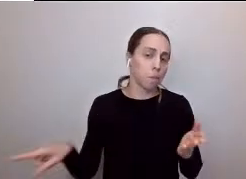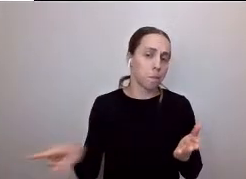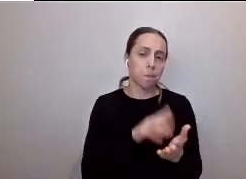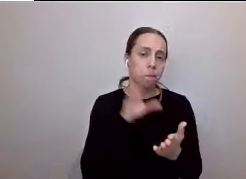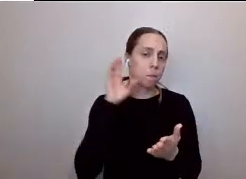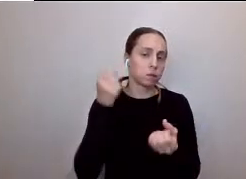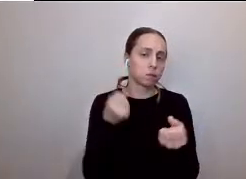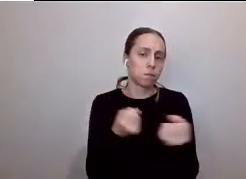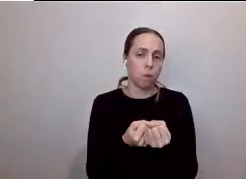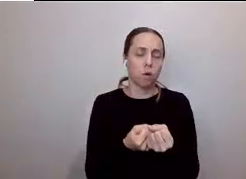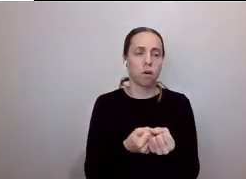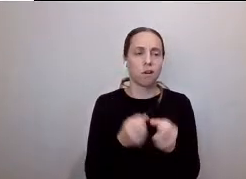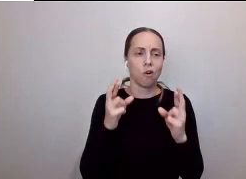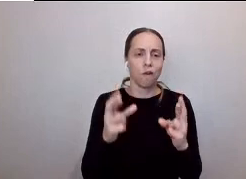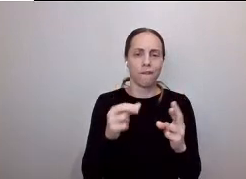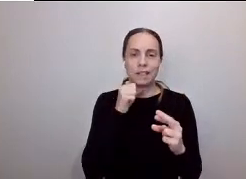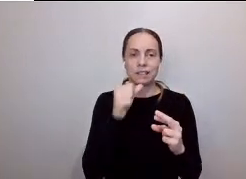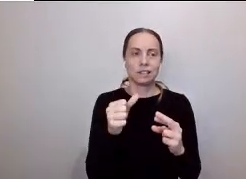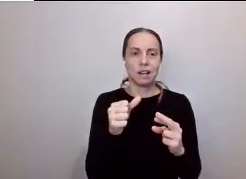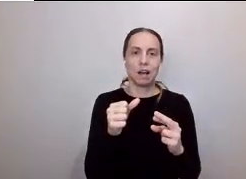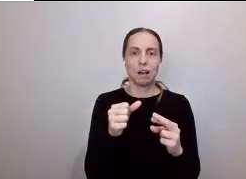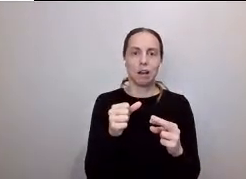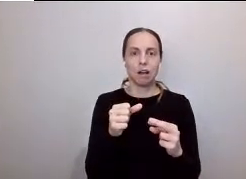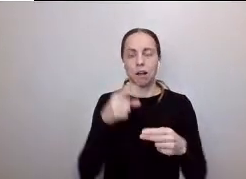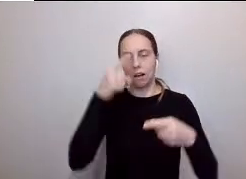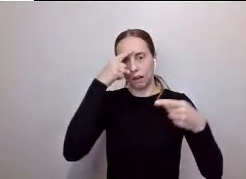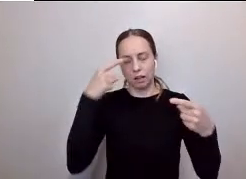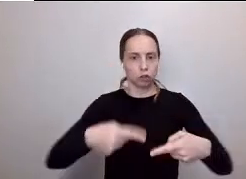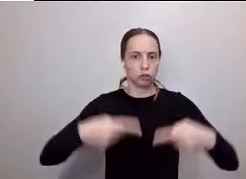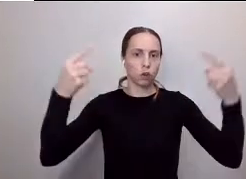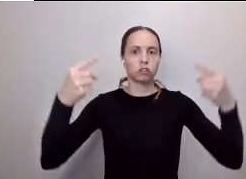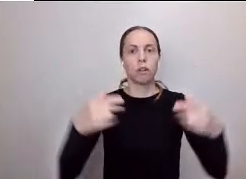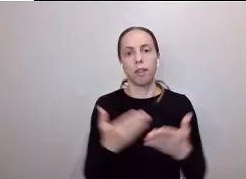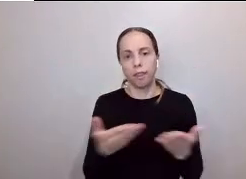a particularly controversial thing. We just wanted to give this some structure.